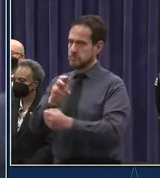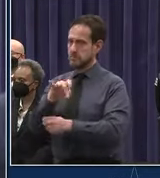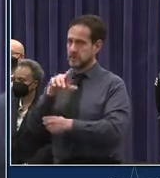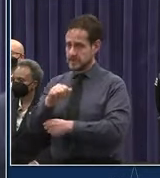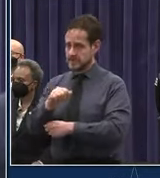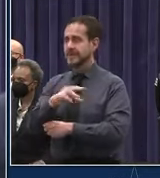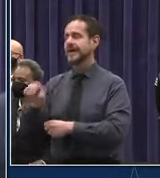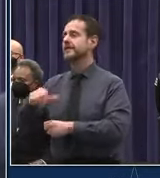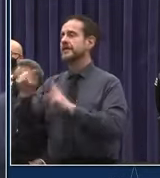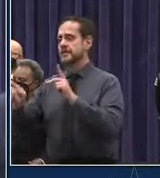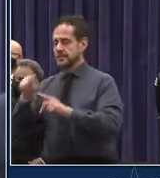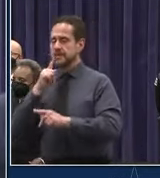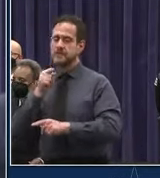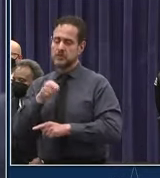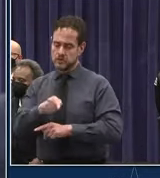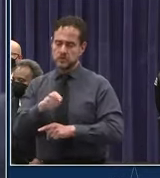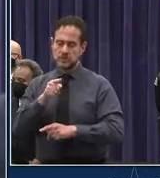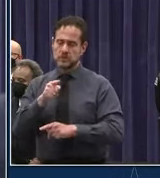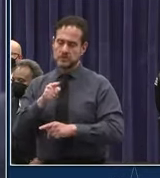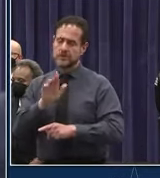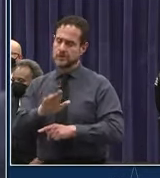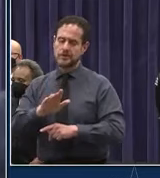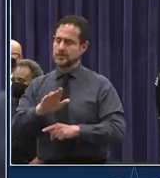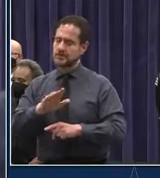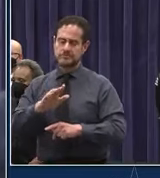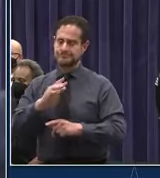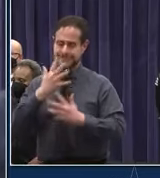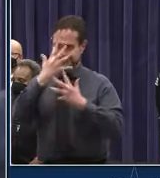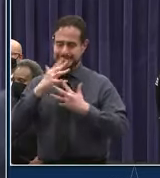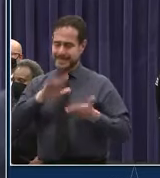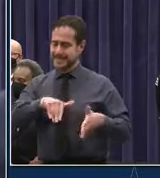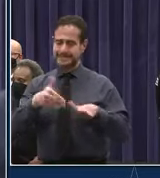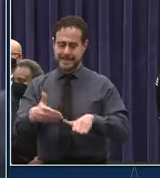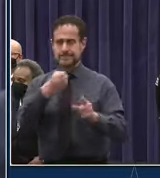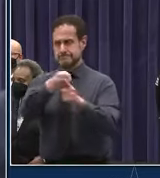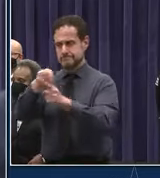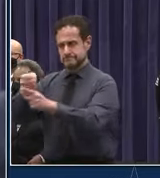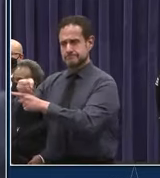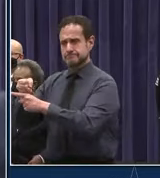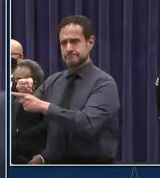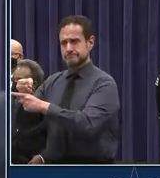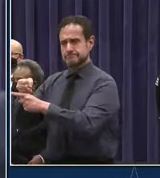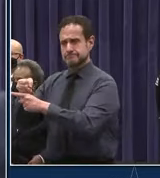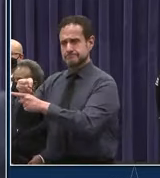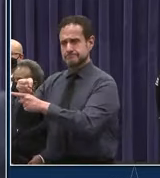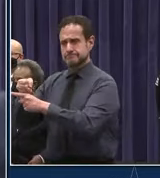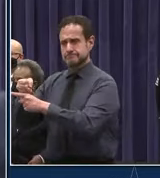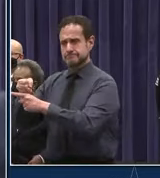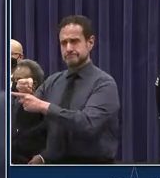been impacted by her tragic death. We are grateful for the community.